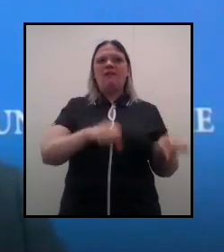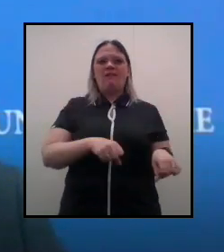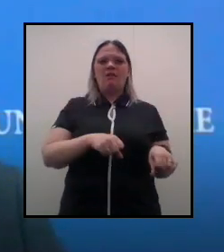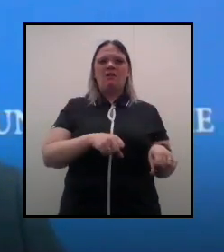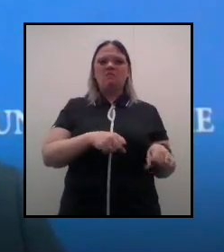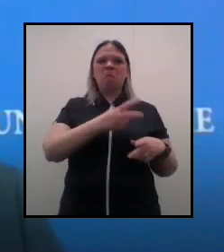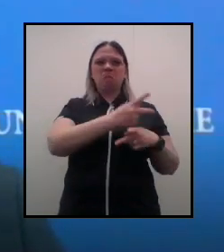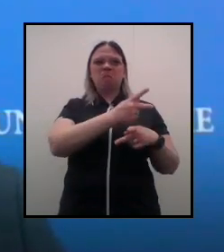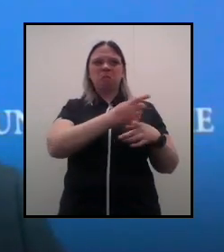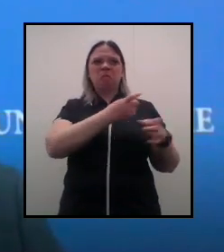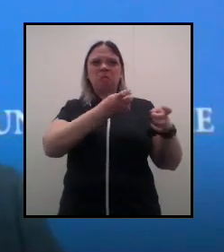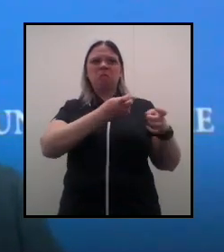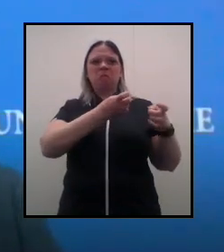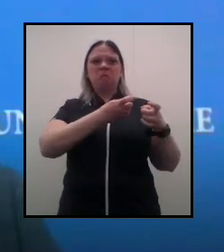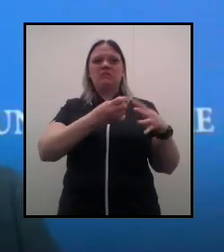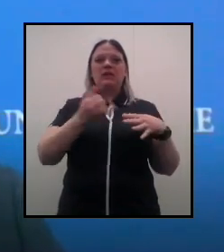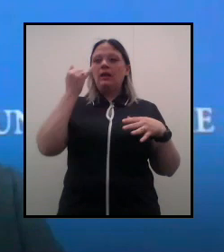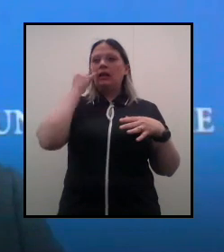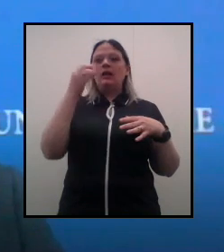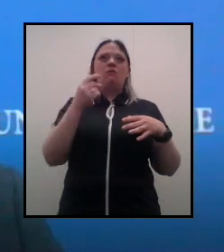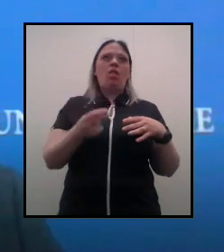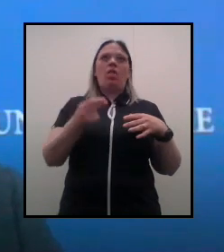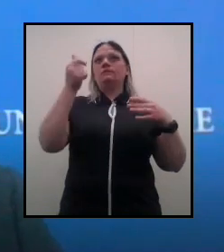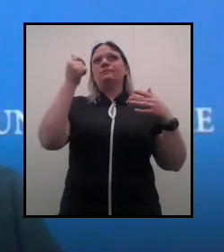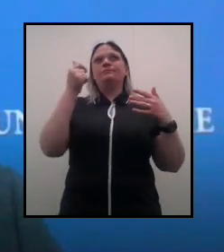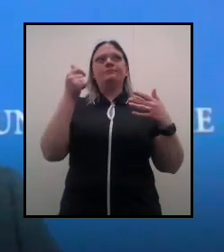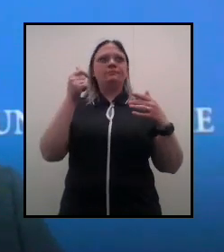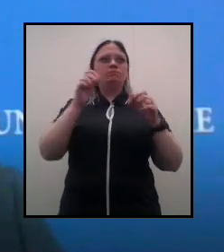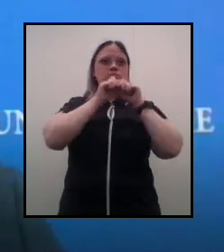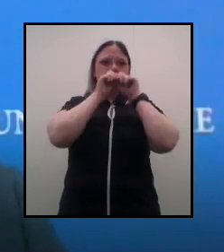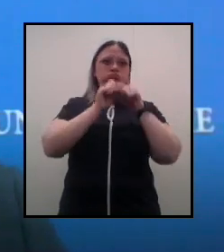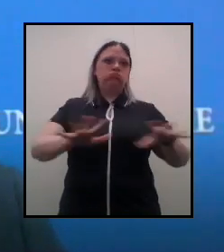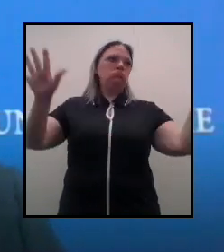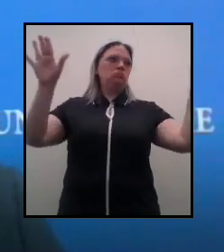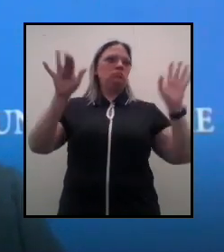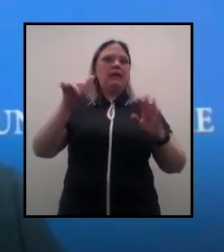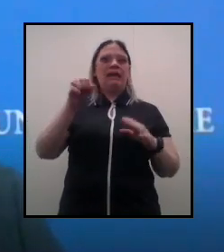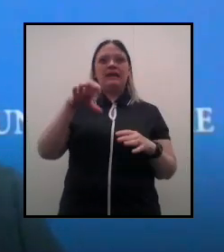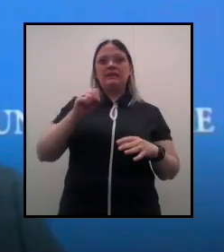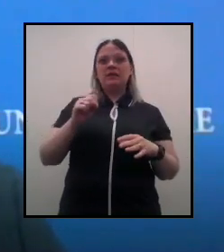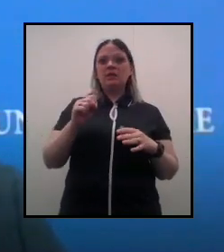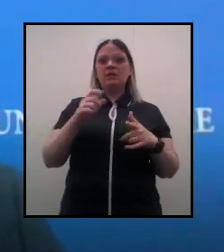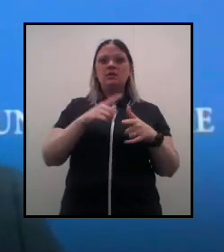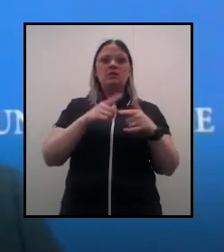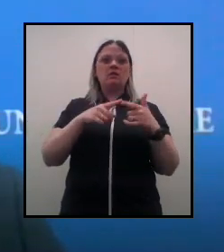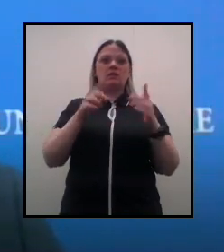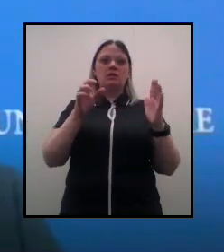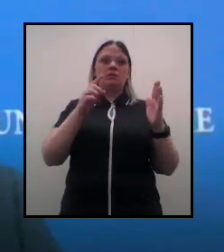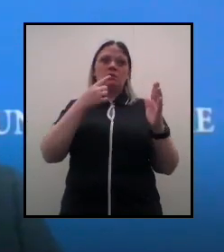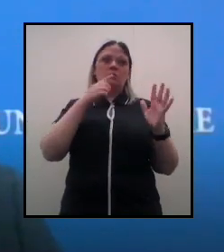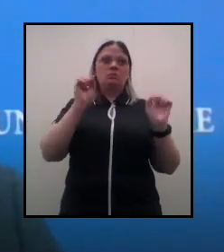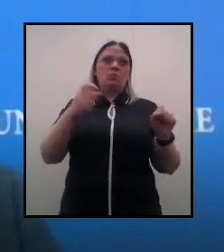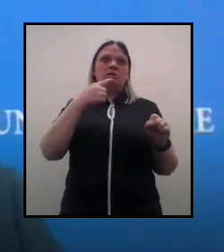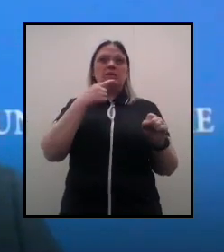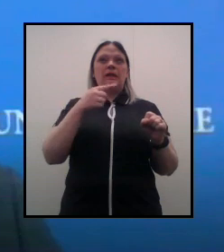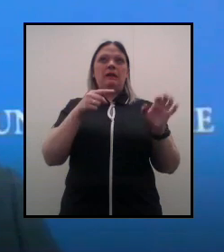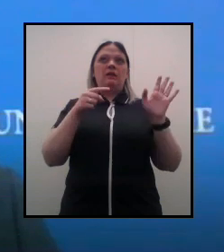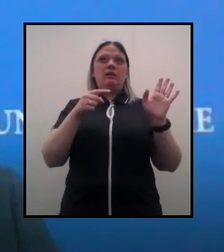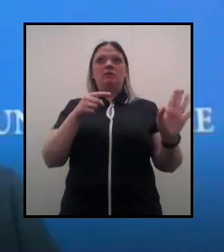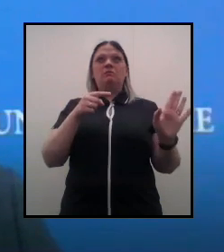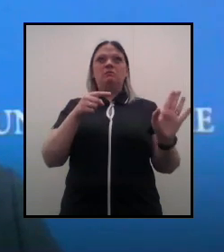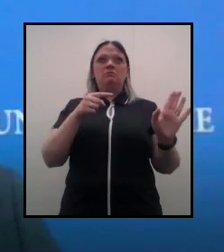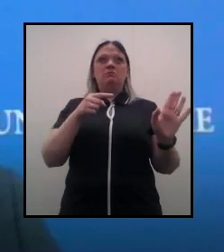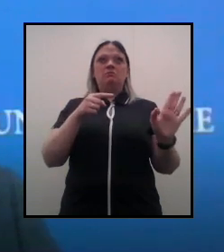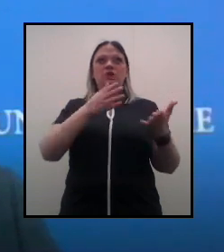also, if by chance there is a rapid growth of cases, you can always just say they're stopped, and any further